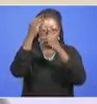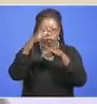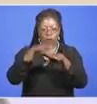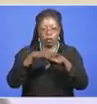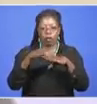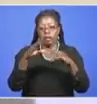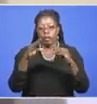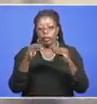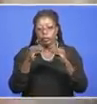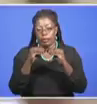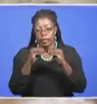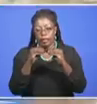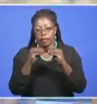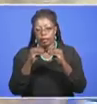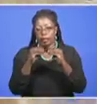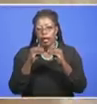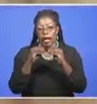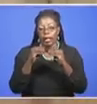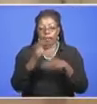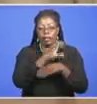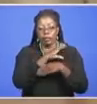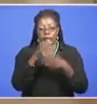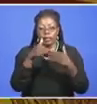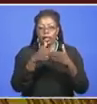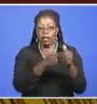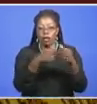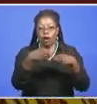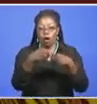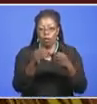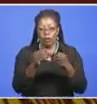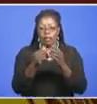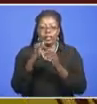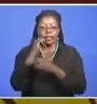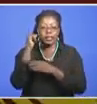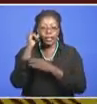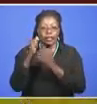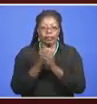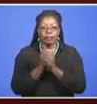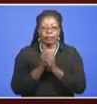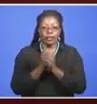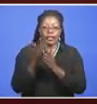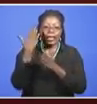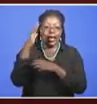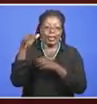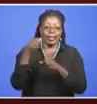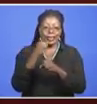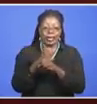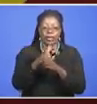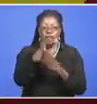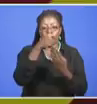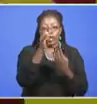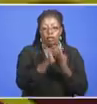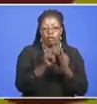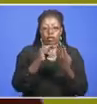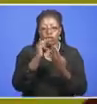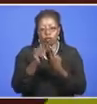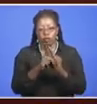press conference at police headquarters on Tuesday. Last year, between January and June, there were